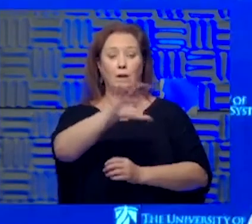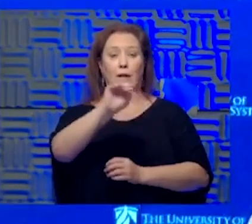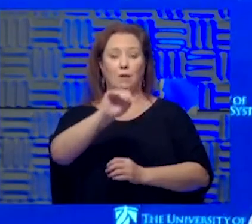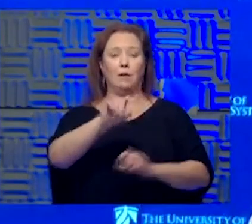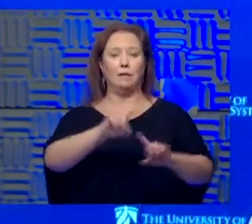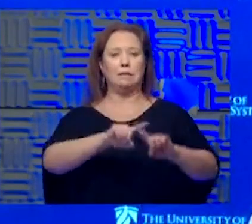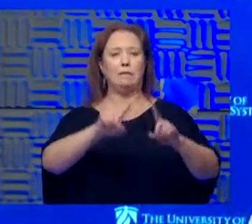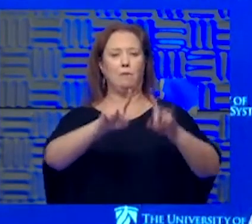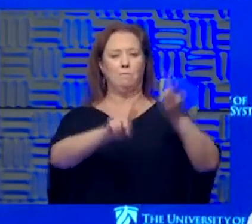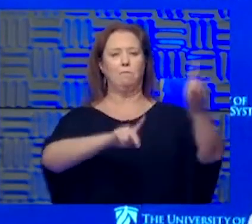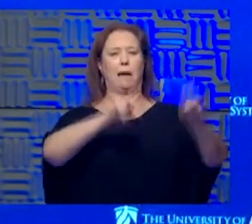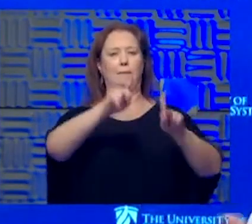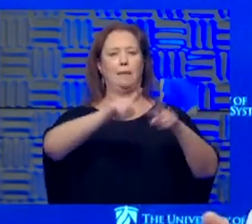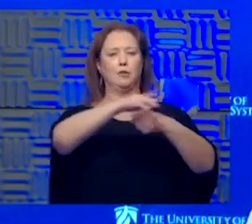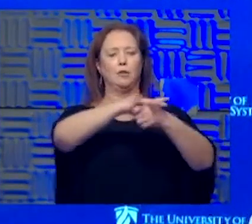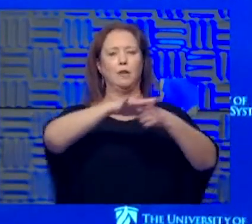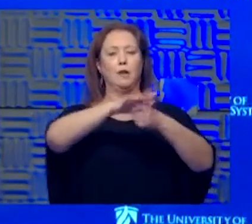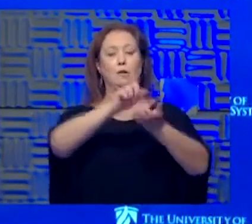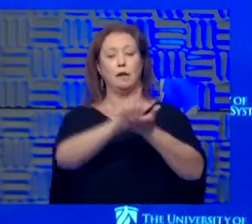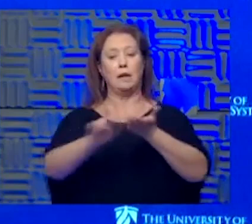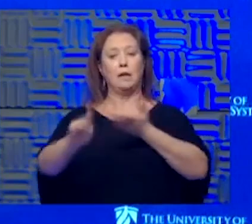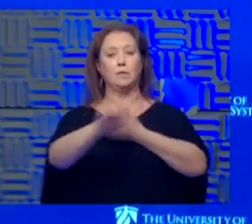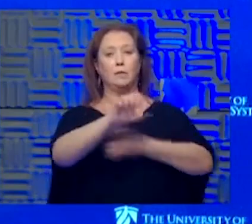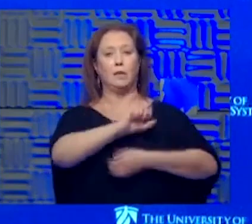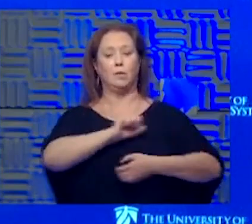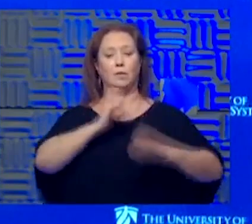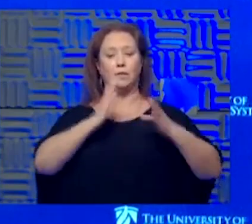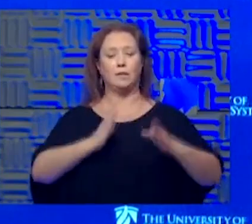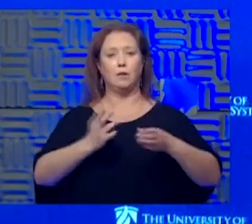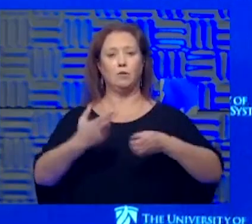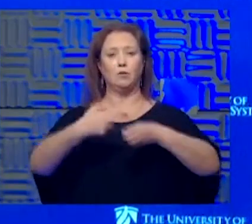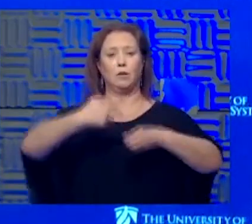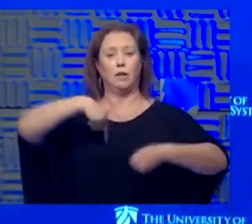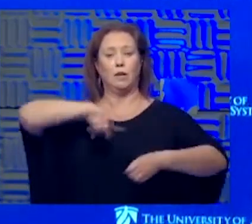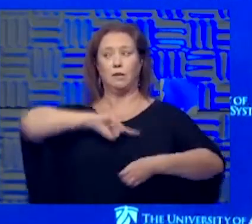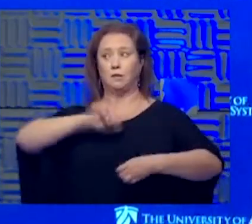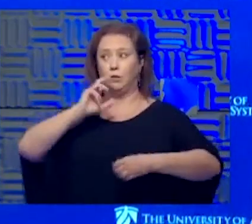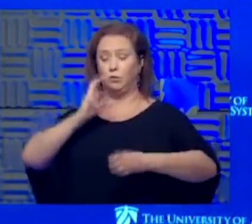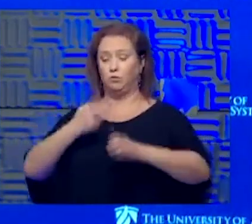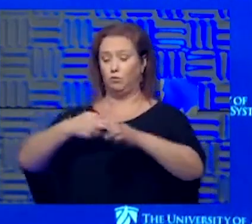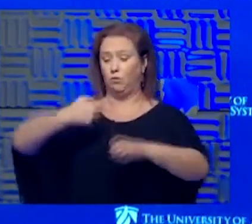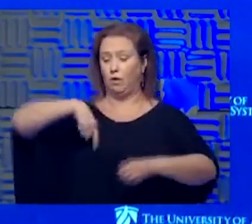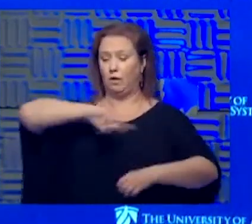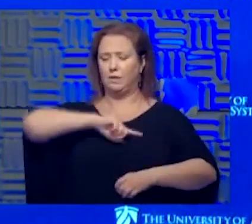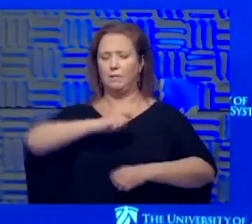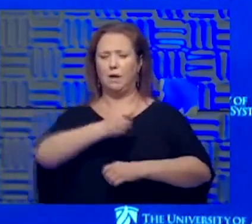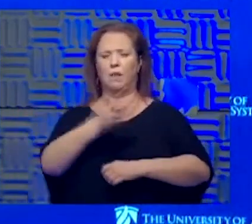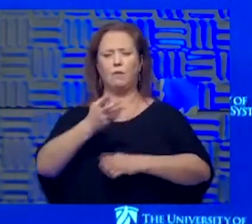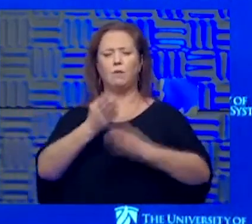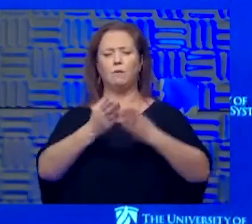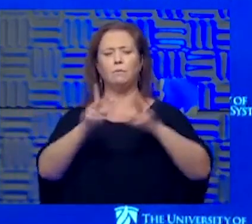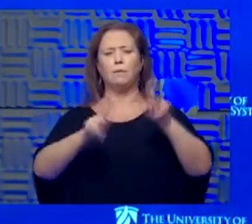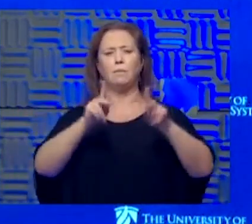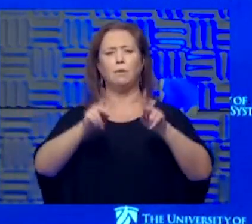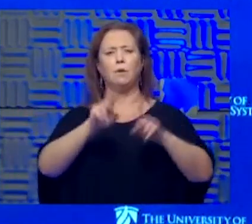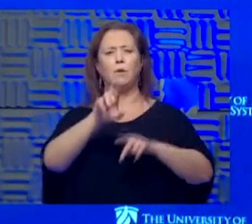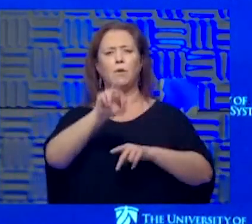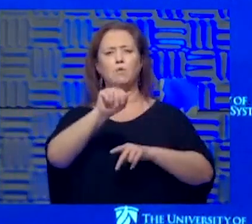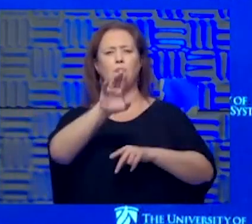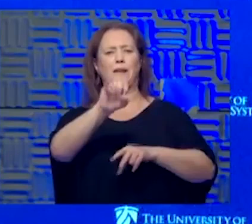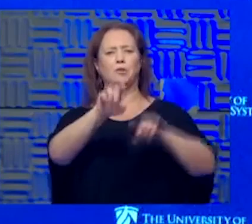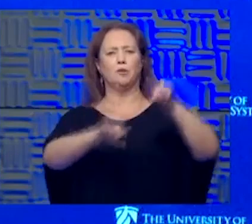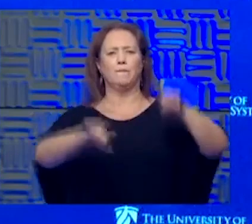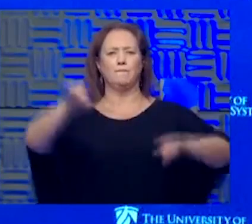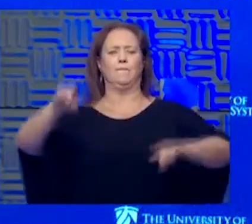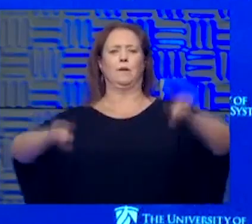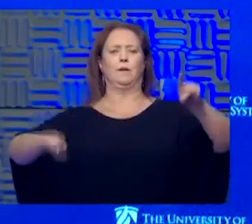different population. And next week with the senator, I think will be joining us. You'll be joining us. We have some other folks. We'll have a conversation about racial disparities and